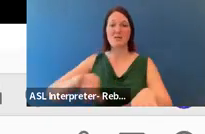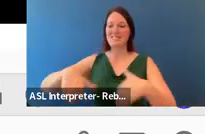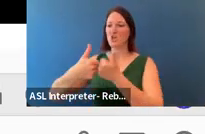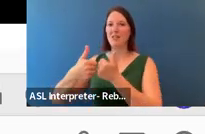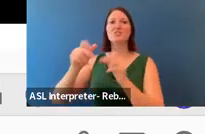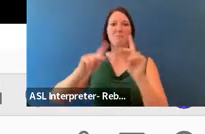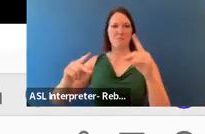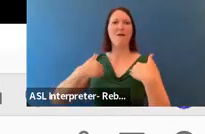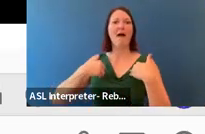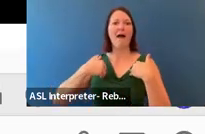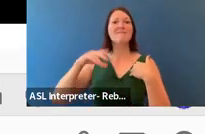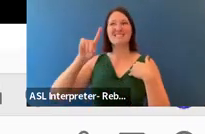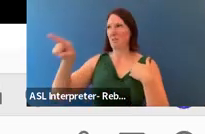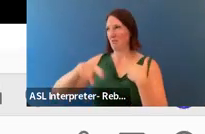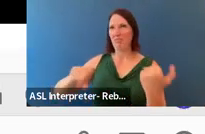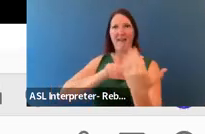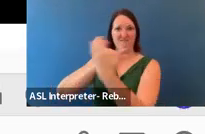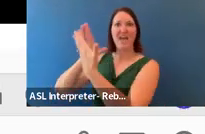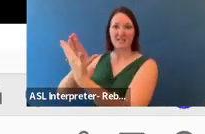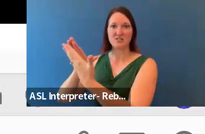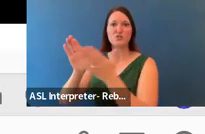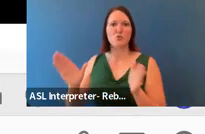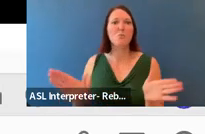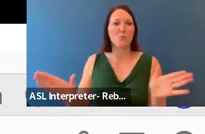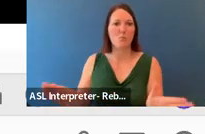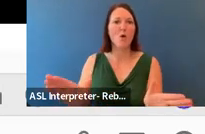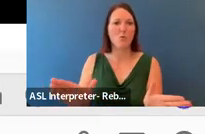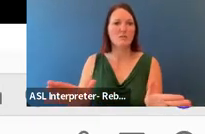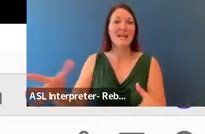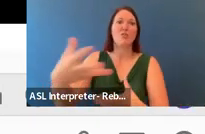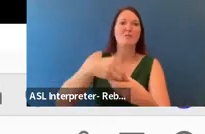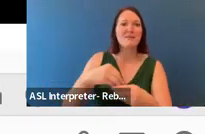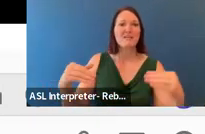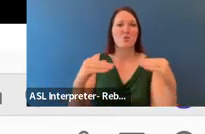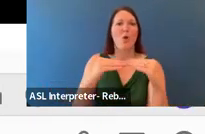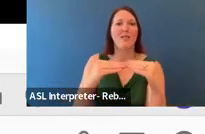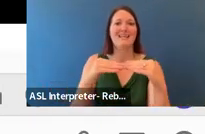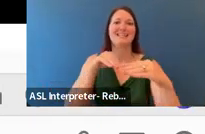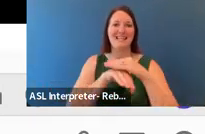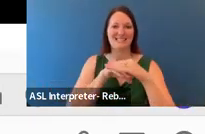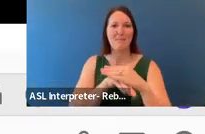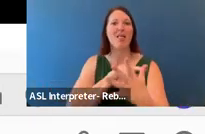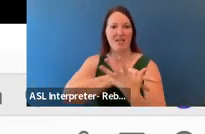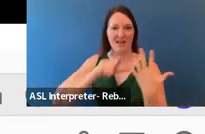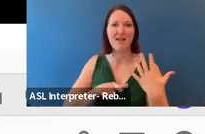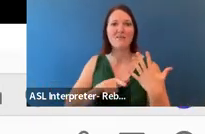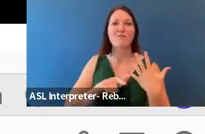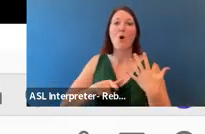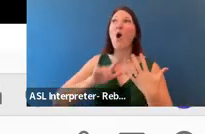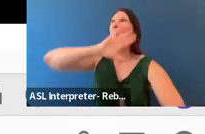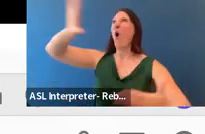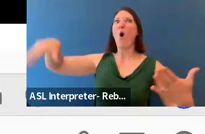by people with disabilities and to promote inclusivity, equality, and accessibility in